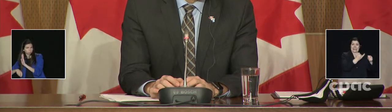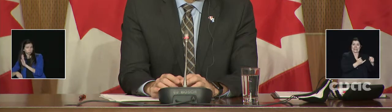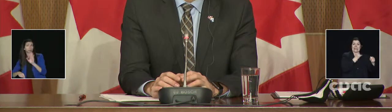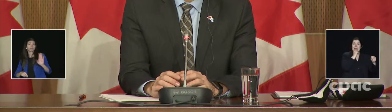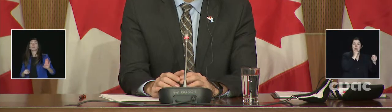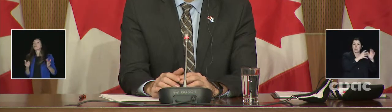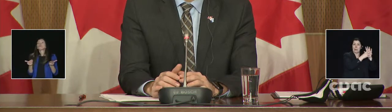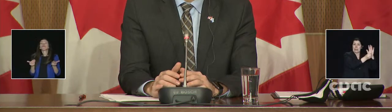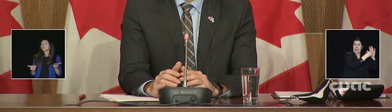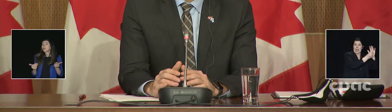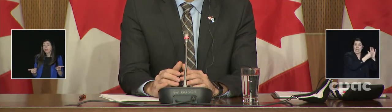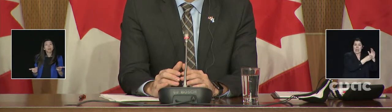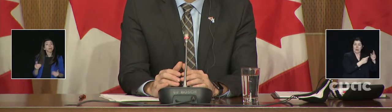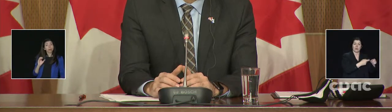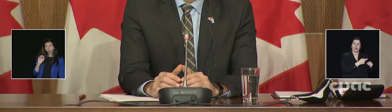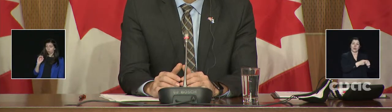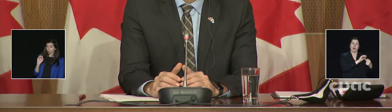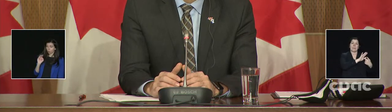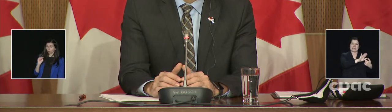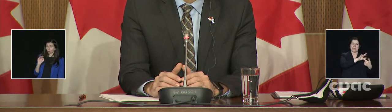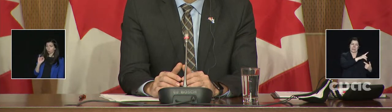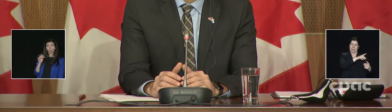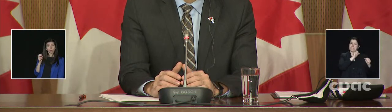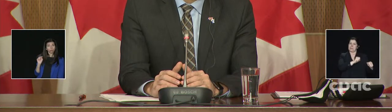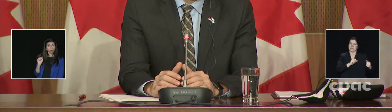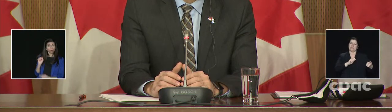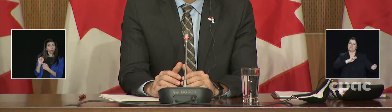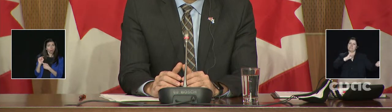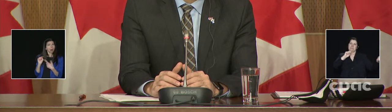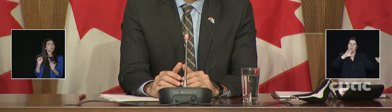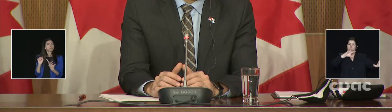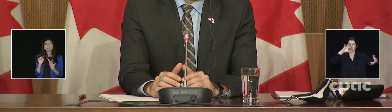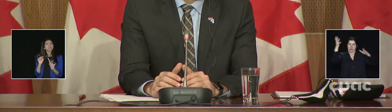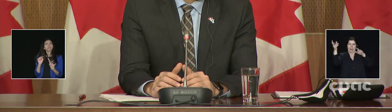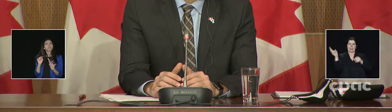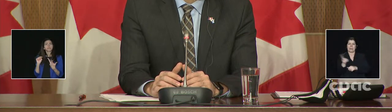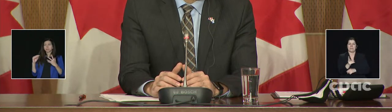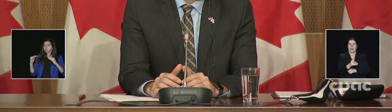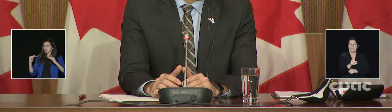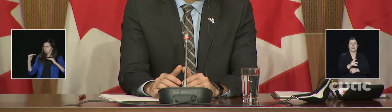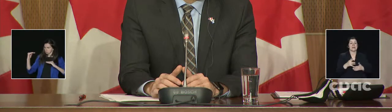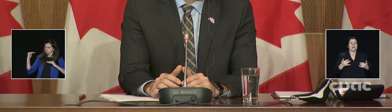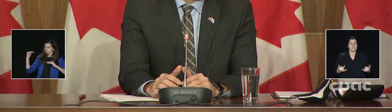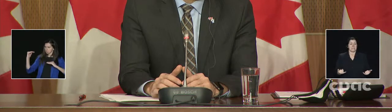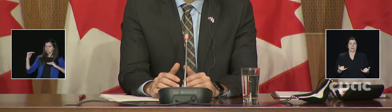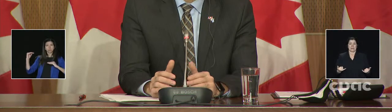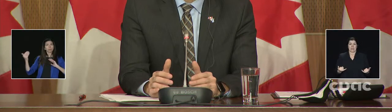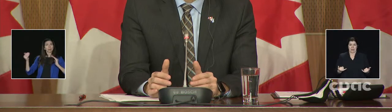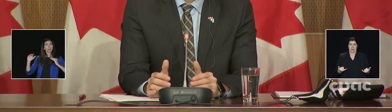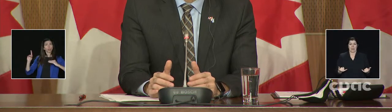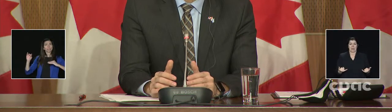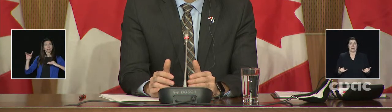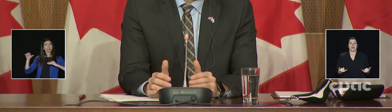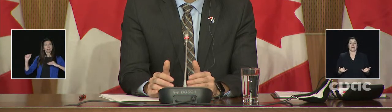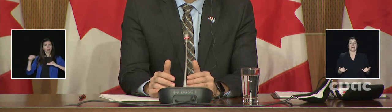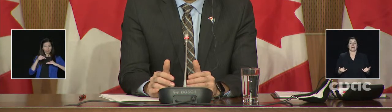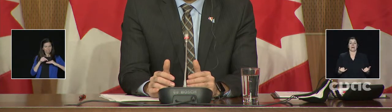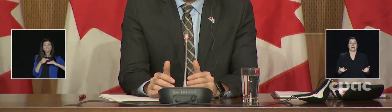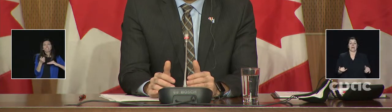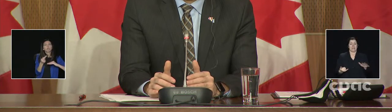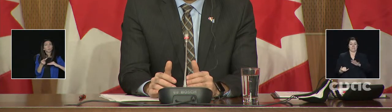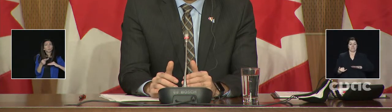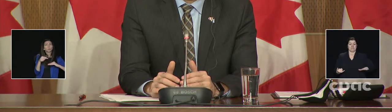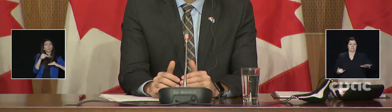limited, and therefore it's not, domestically speaking, what people should think about when they plan